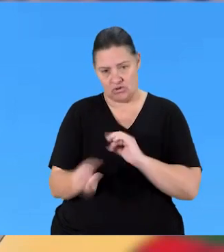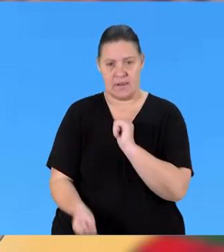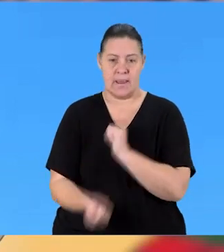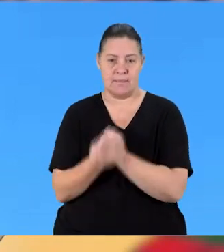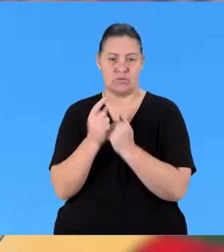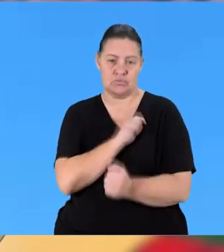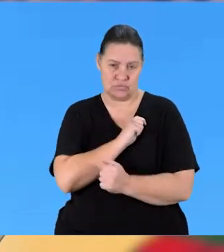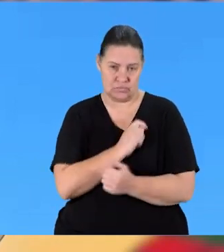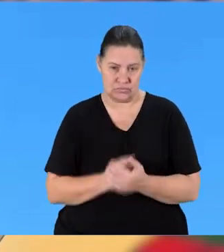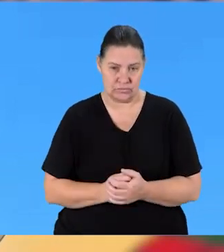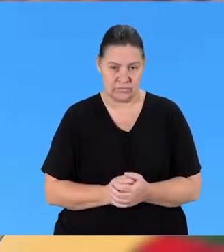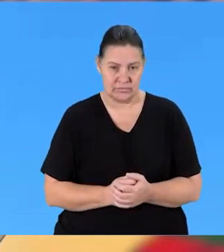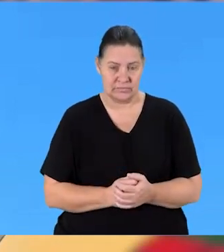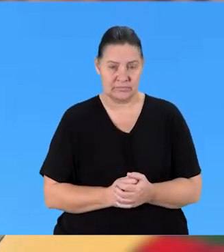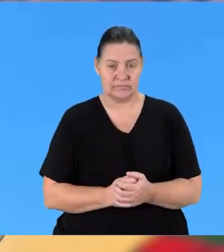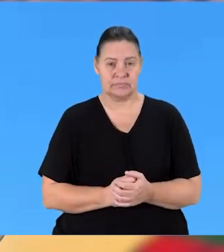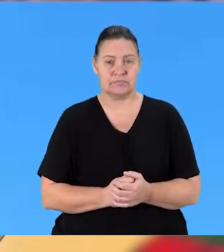taken place.